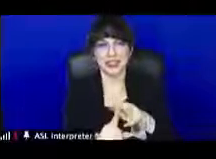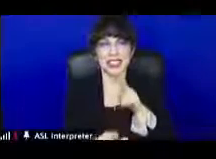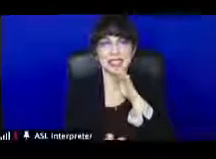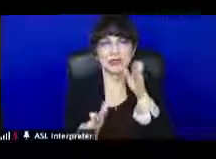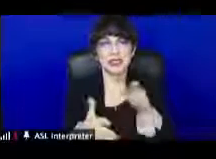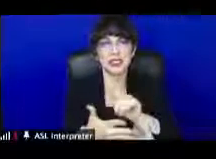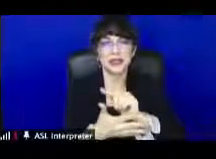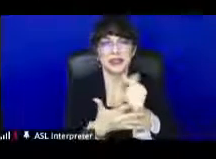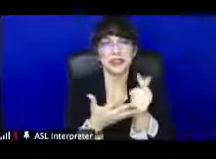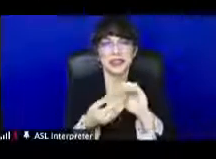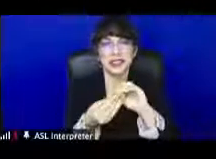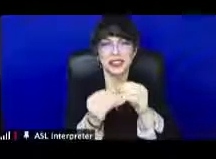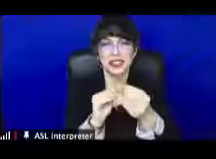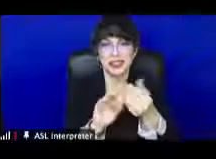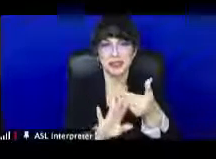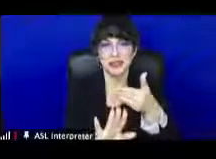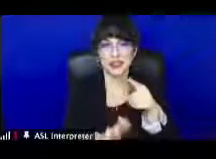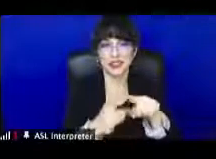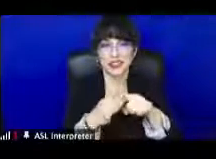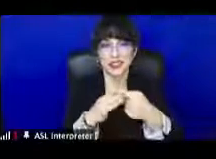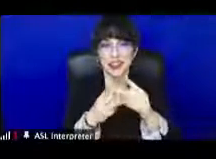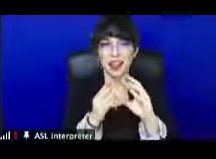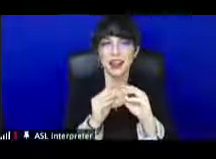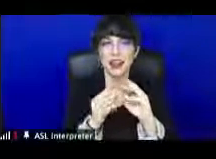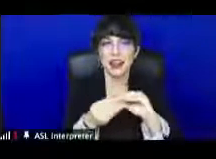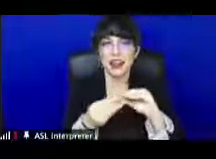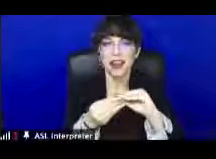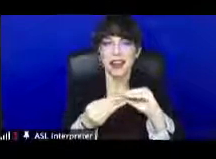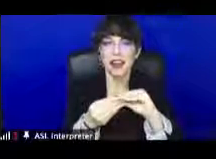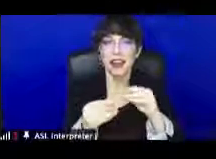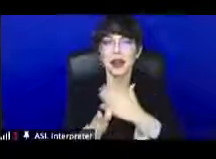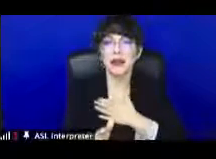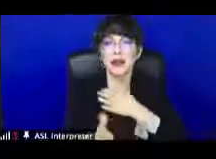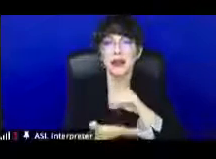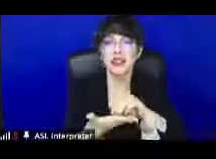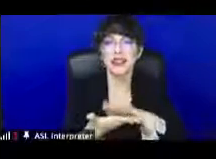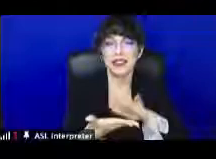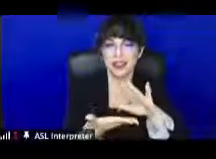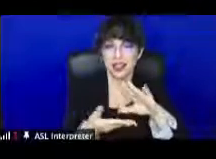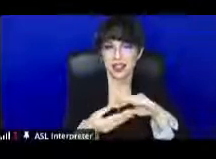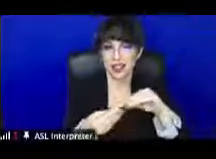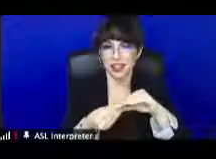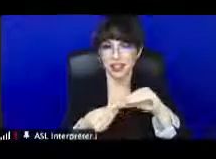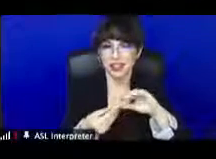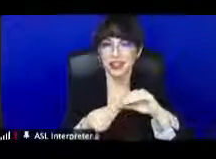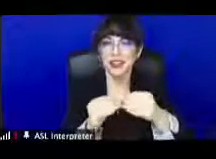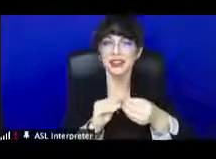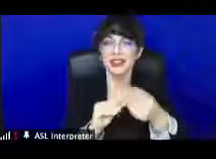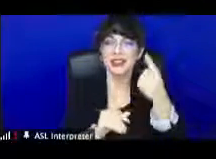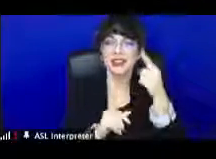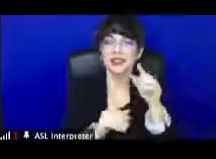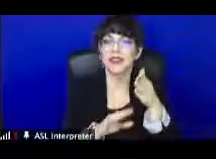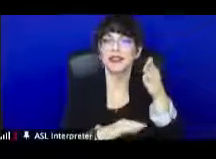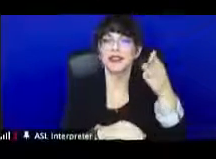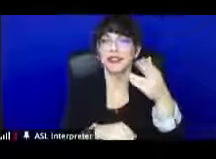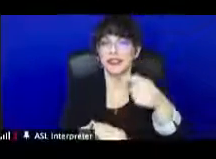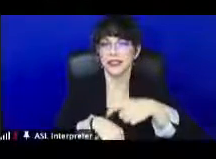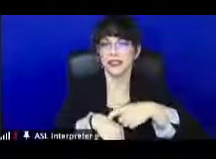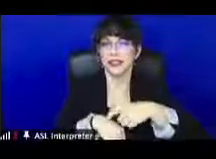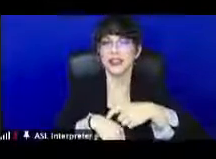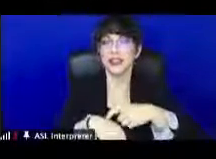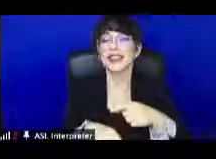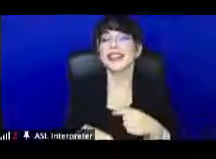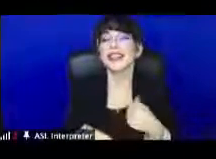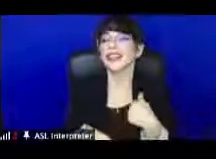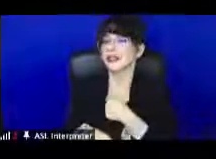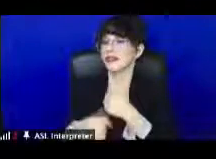number. Before you begin speaking, please make a note of your speaker order number for future reference. The Commission will be enforcing